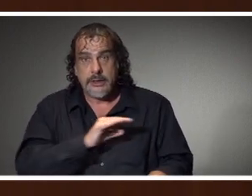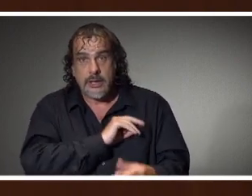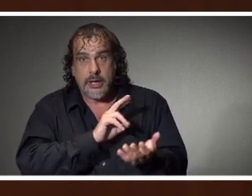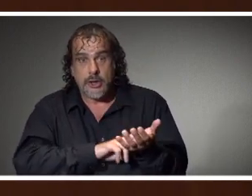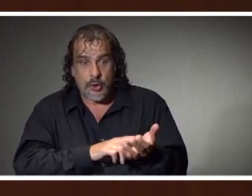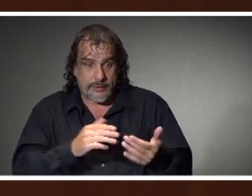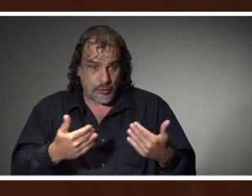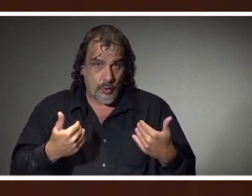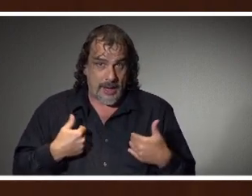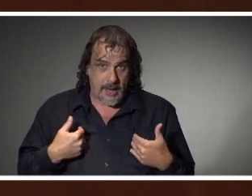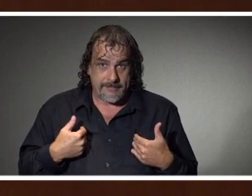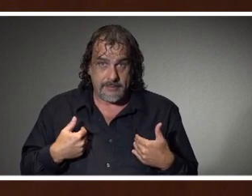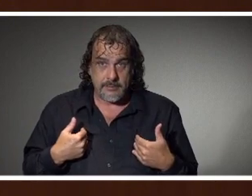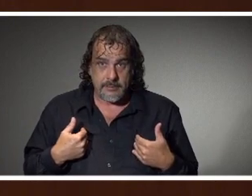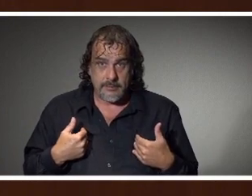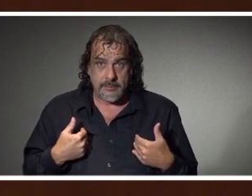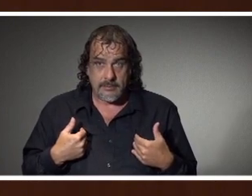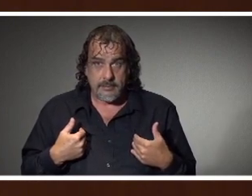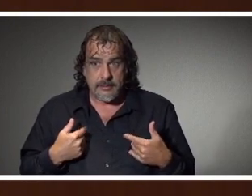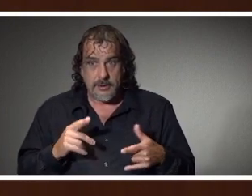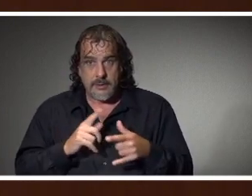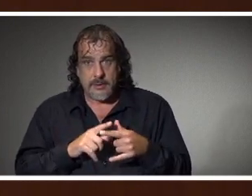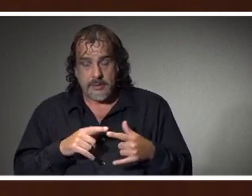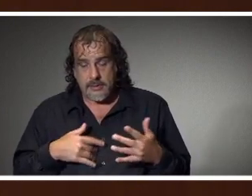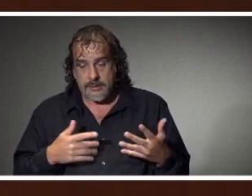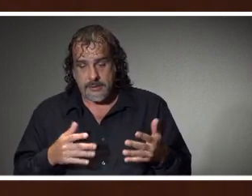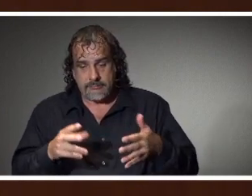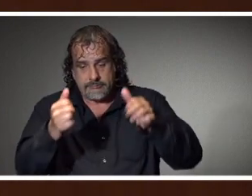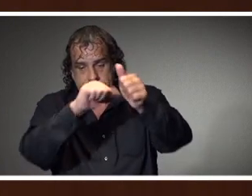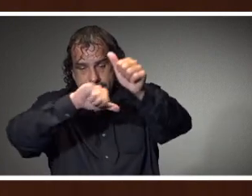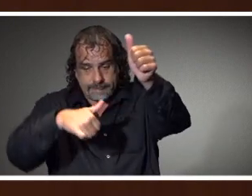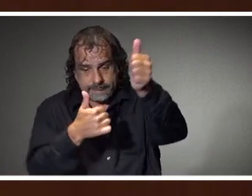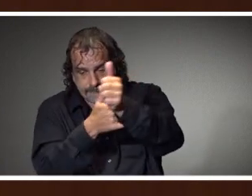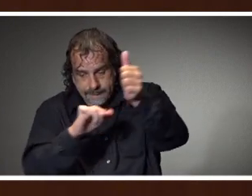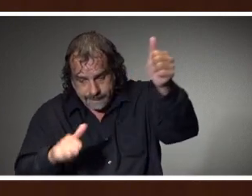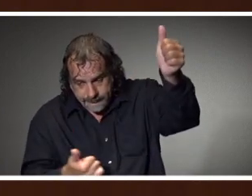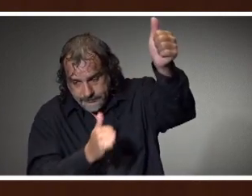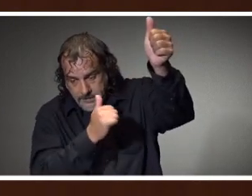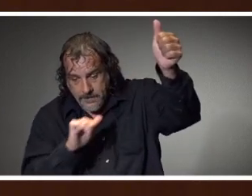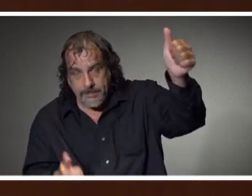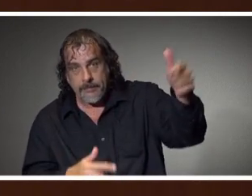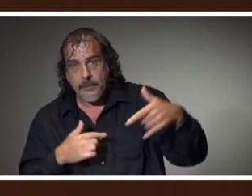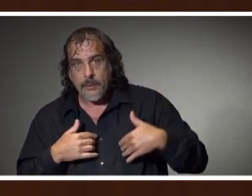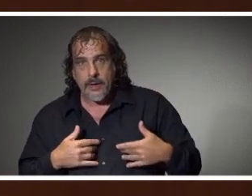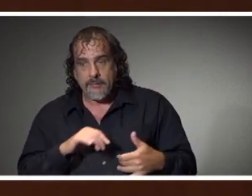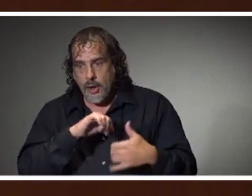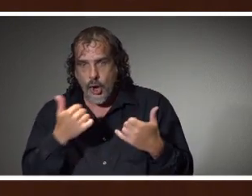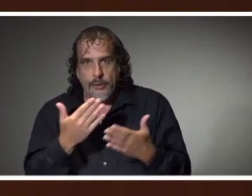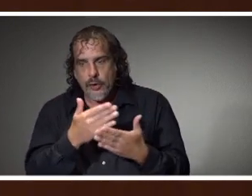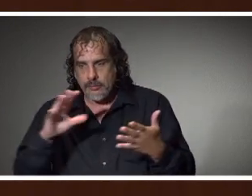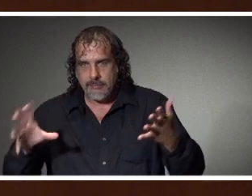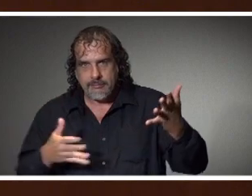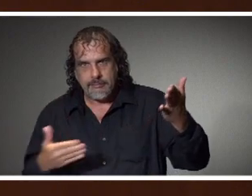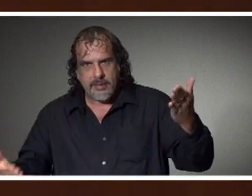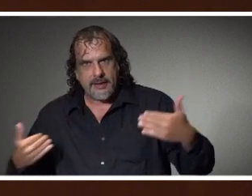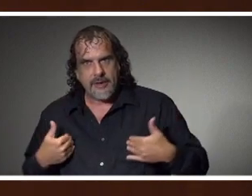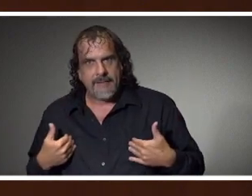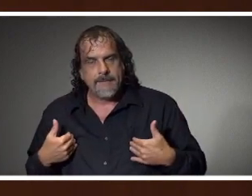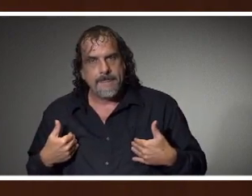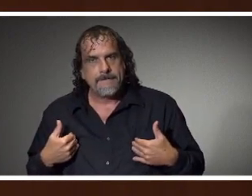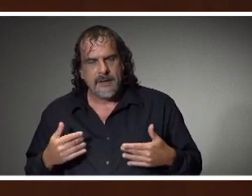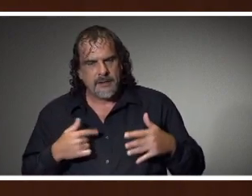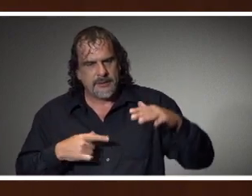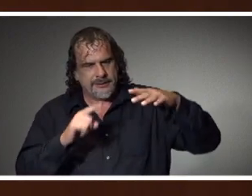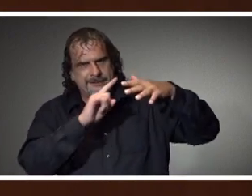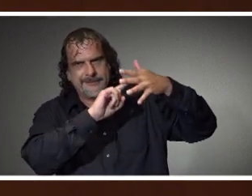want to have optimally. And then past that, certainly you'd have to bring in, maybe additional sort of emergency assets. But there's several